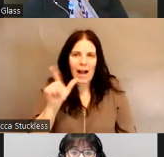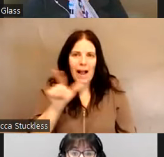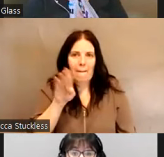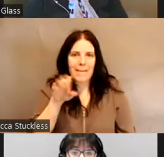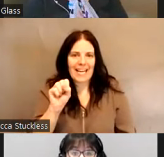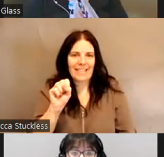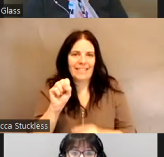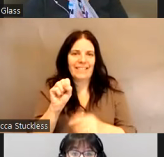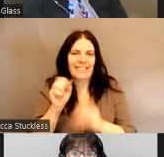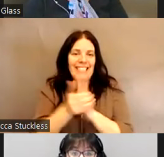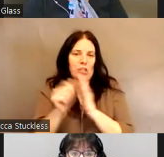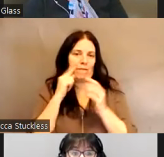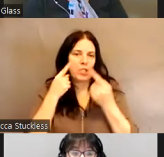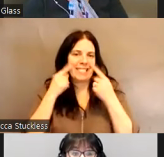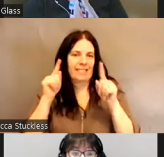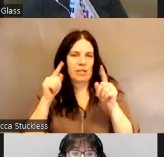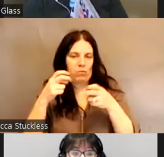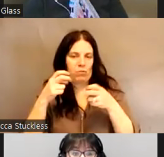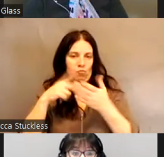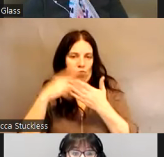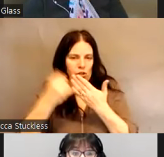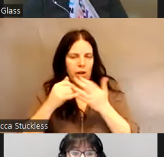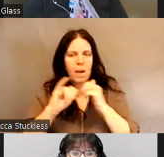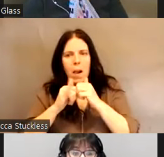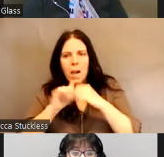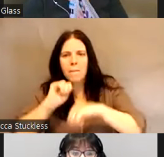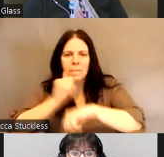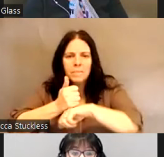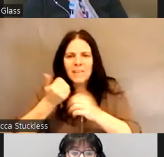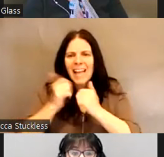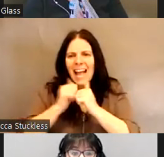Success projects and how they came about and what they are.